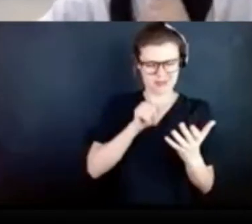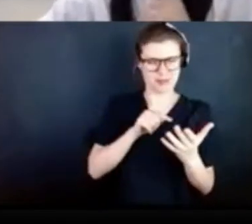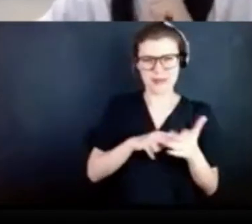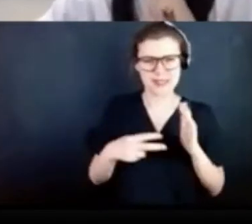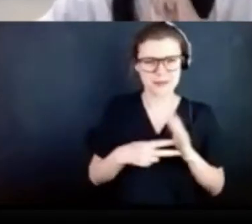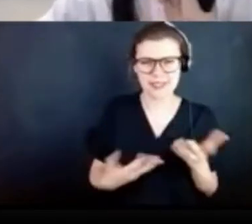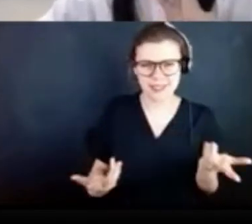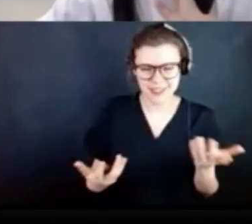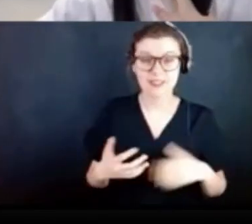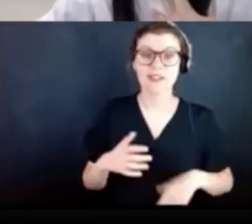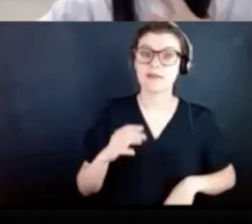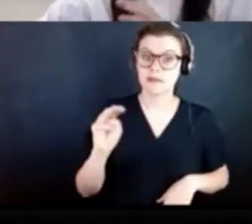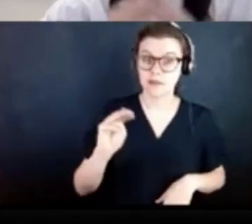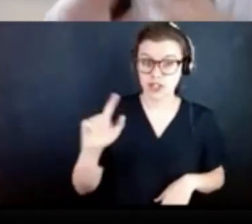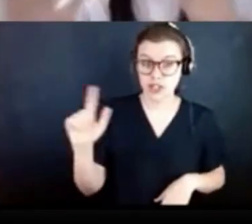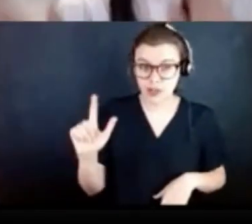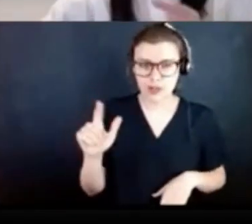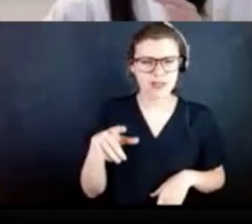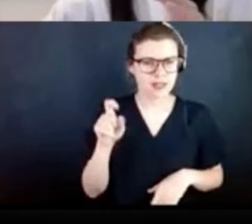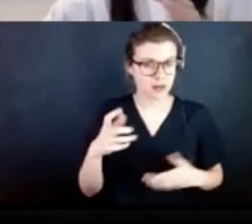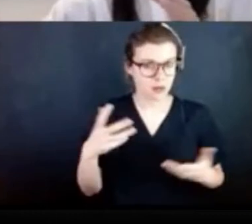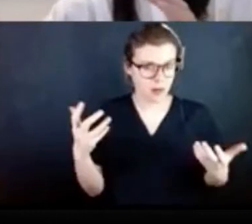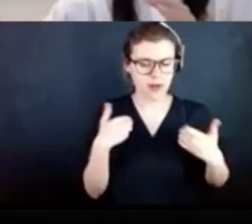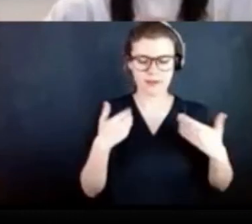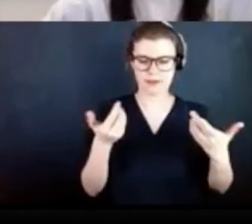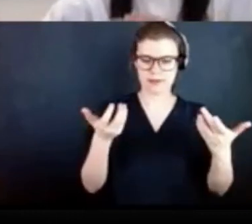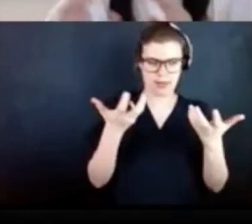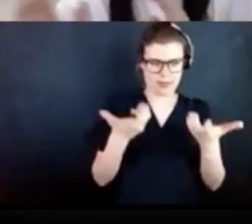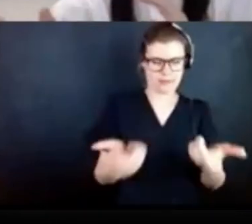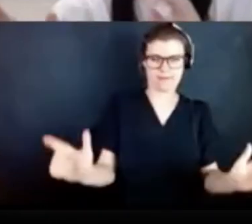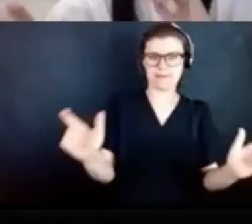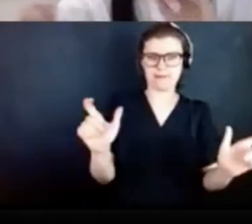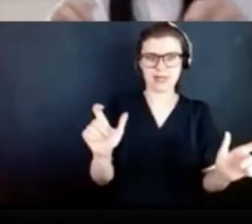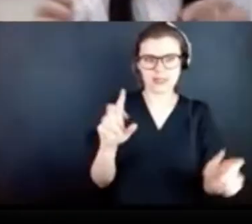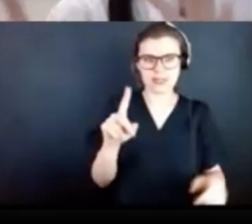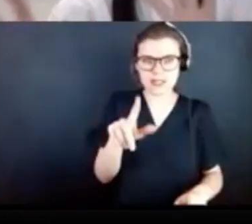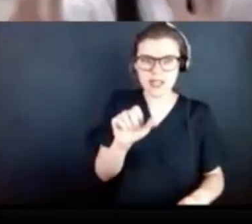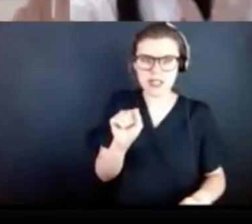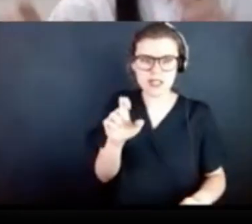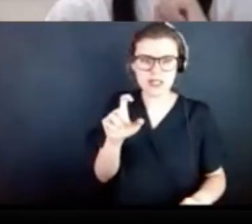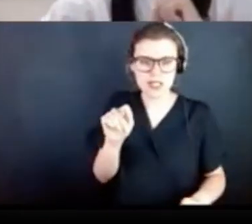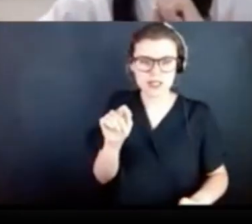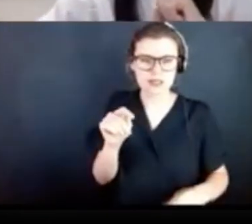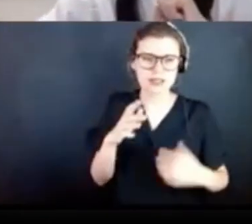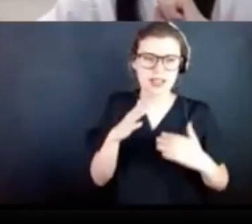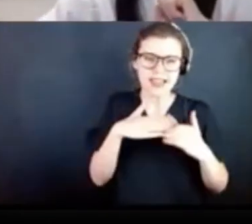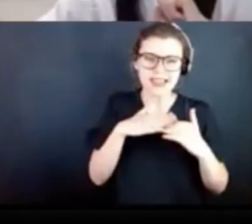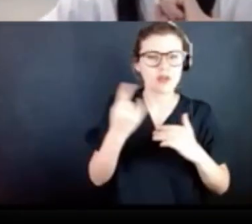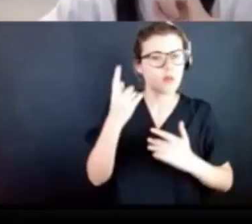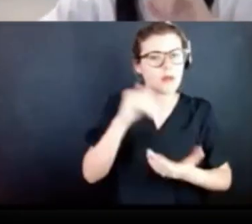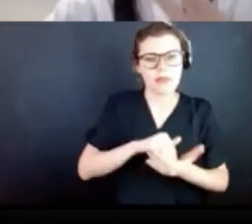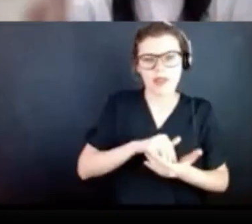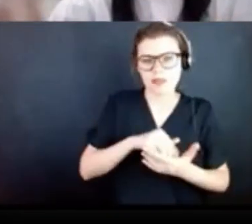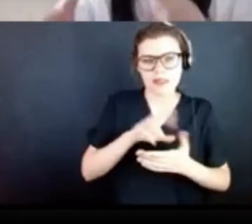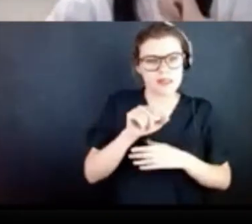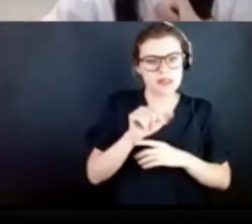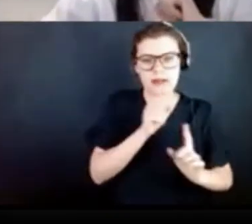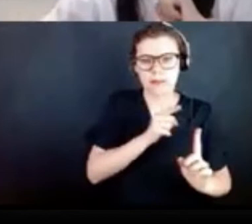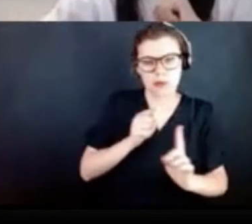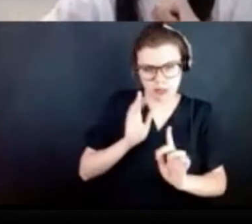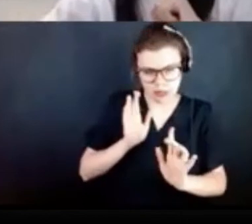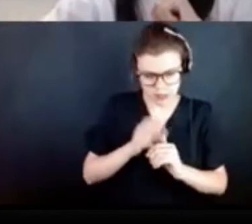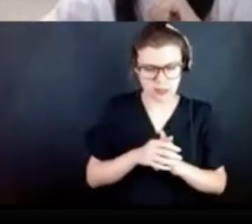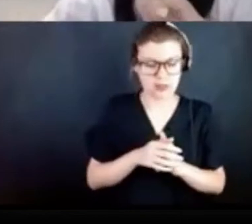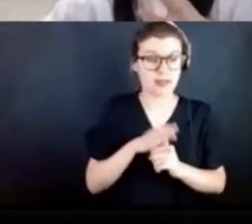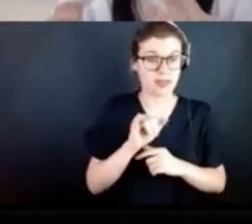machine learning, first, we need a large data set, and I would say at least 1,000 data points. And this data